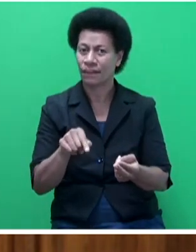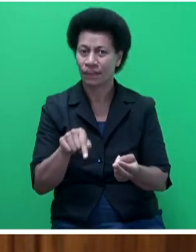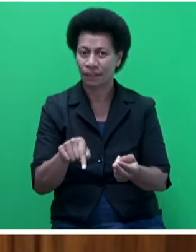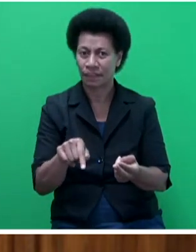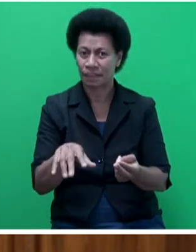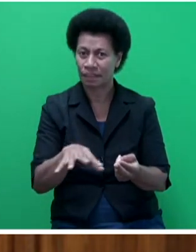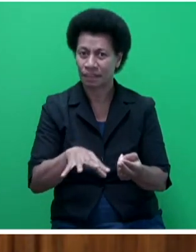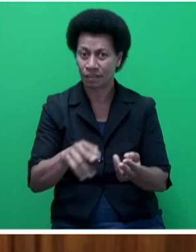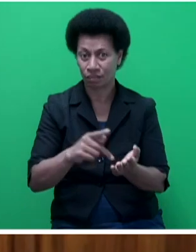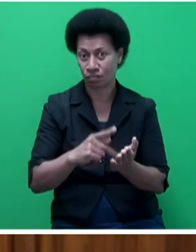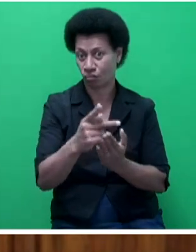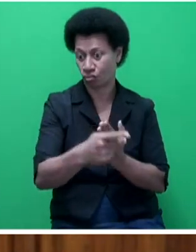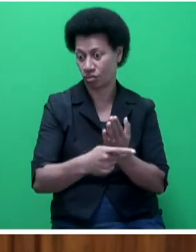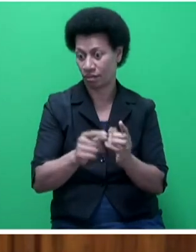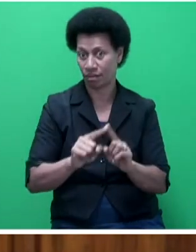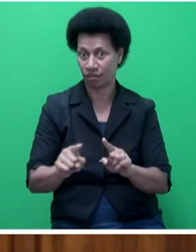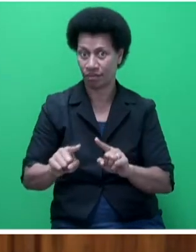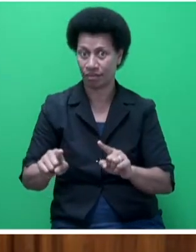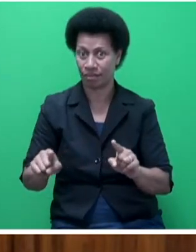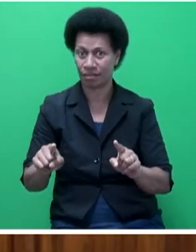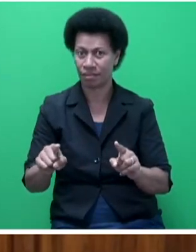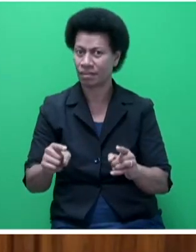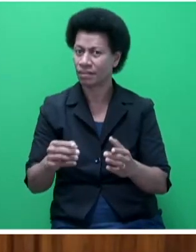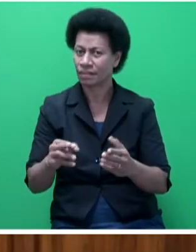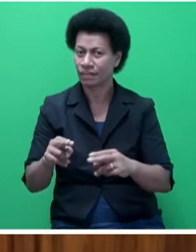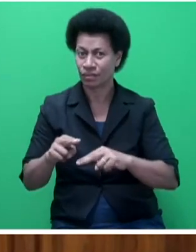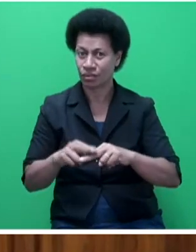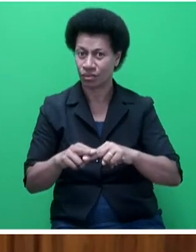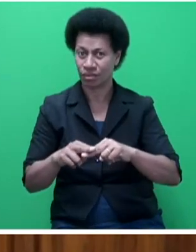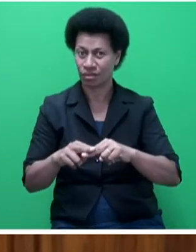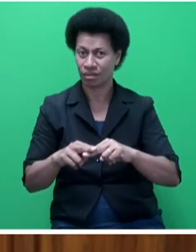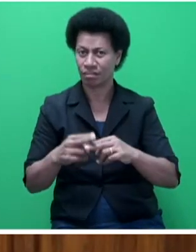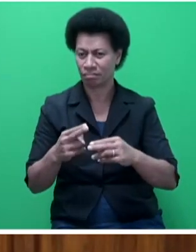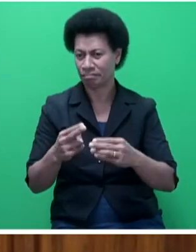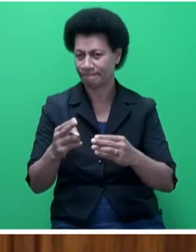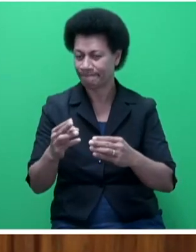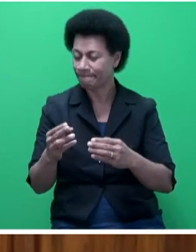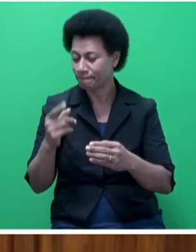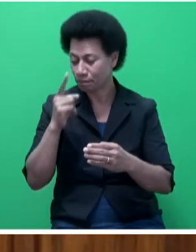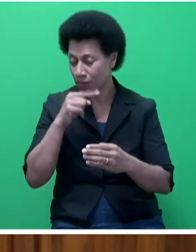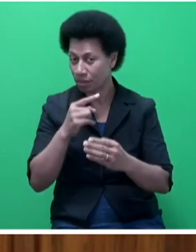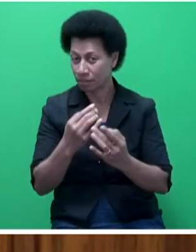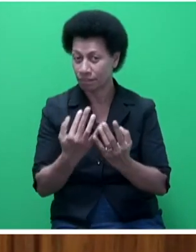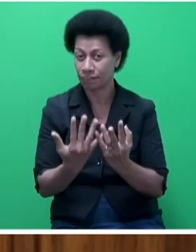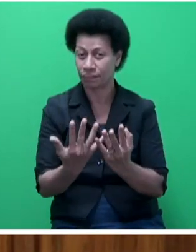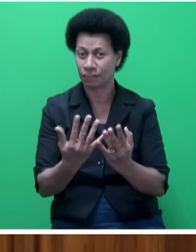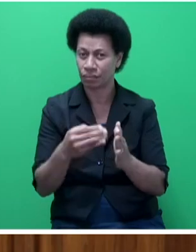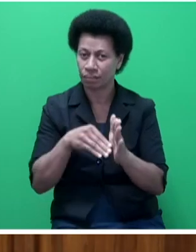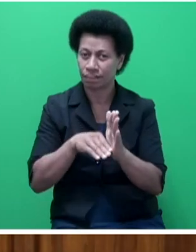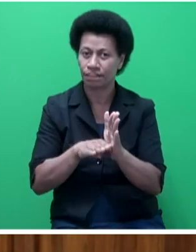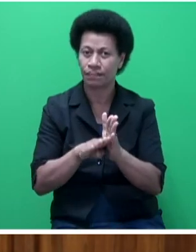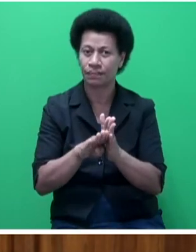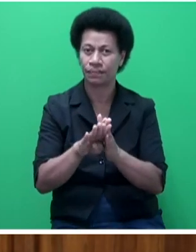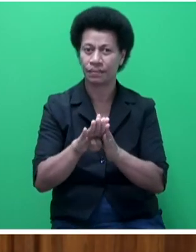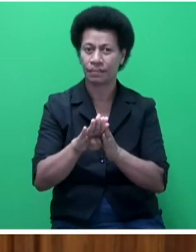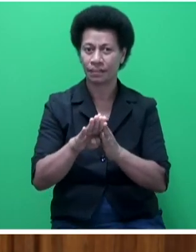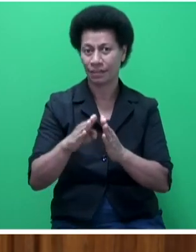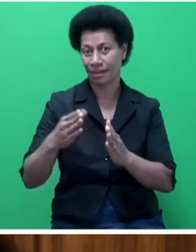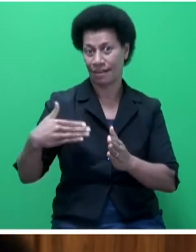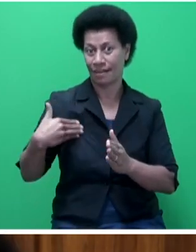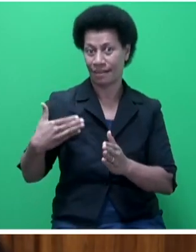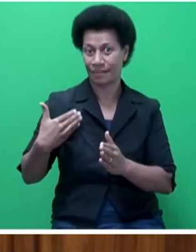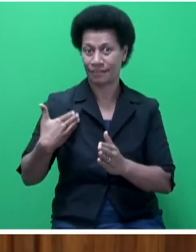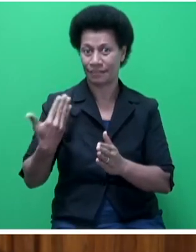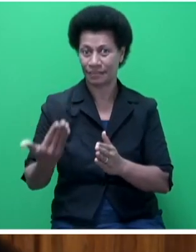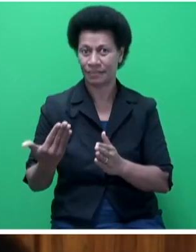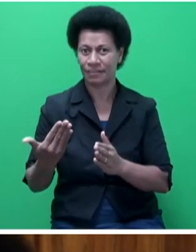projects have uplifted the standard of living for our people and who were unconnected, and have helped them to